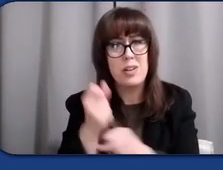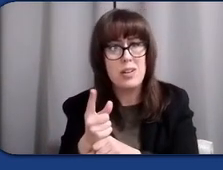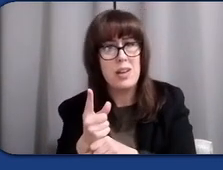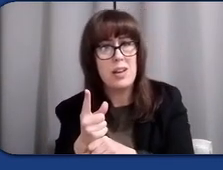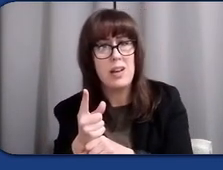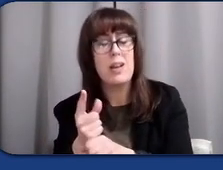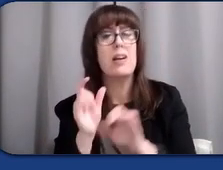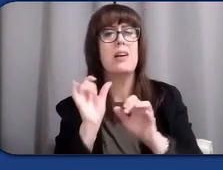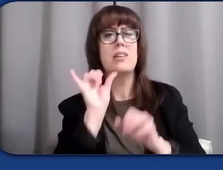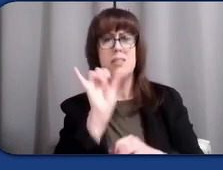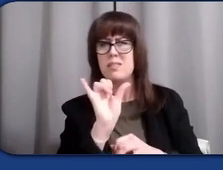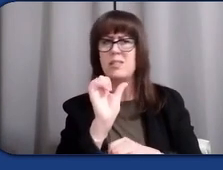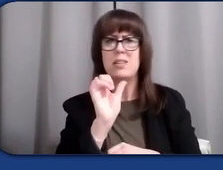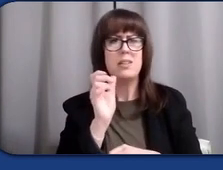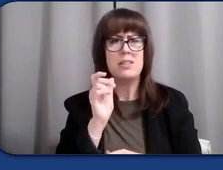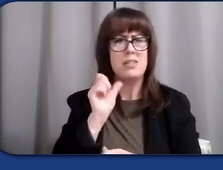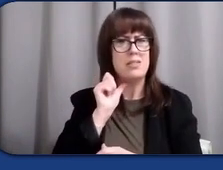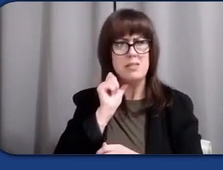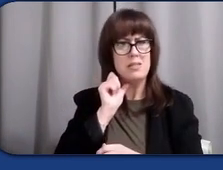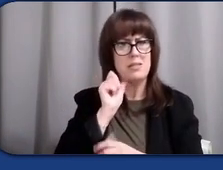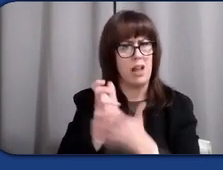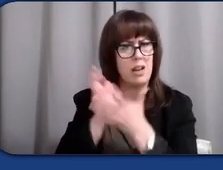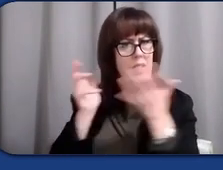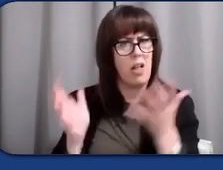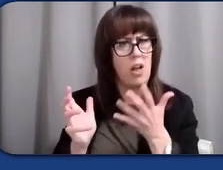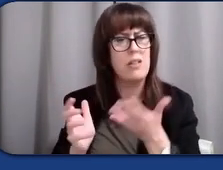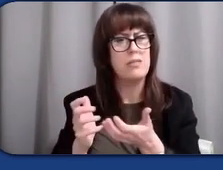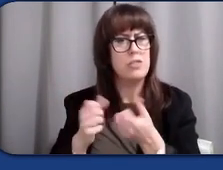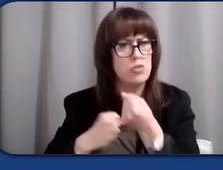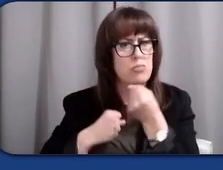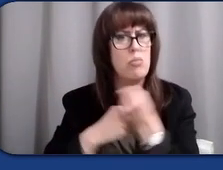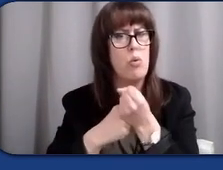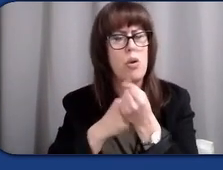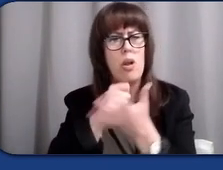support education system. Could the people be,